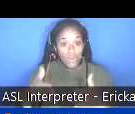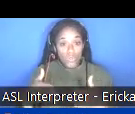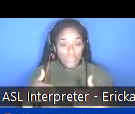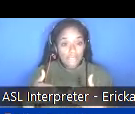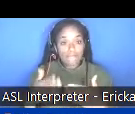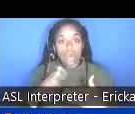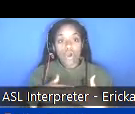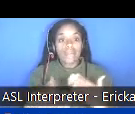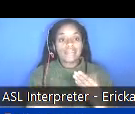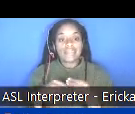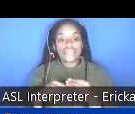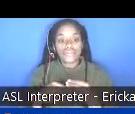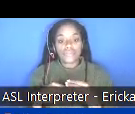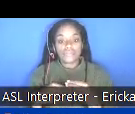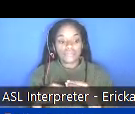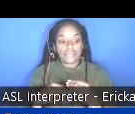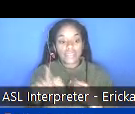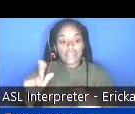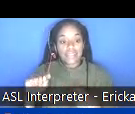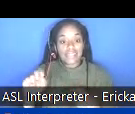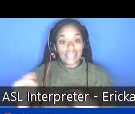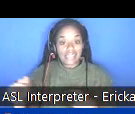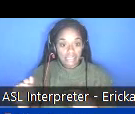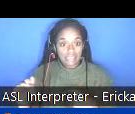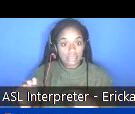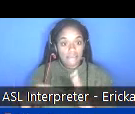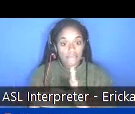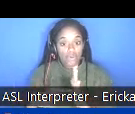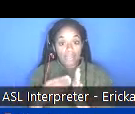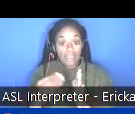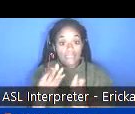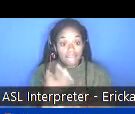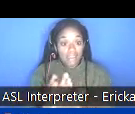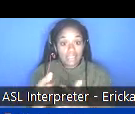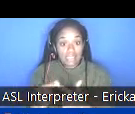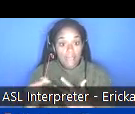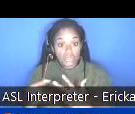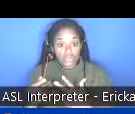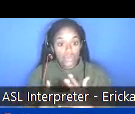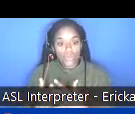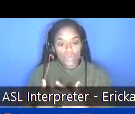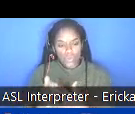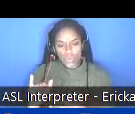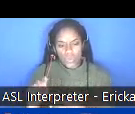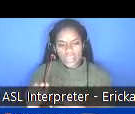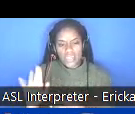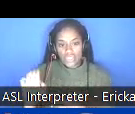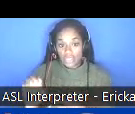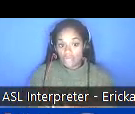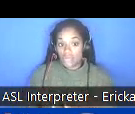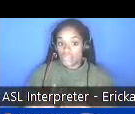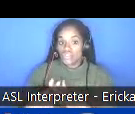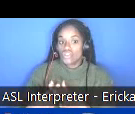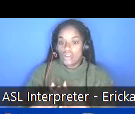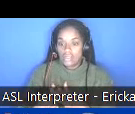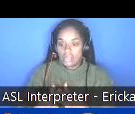on additional LTSS affordability and financing options through an initiative that we're launching here at the Department